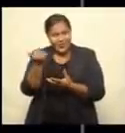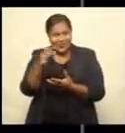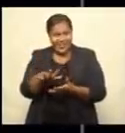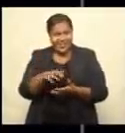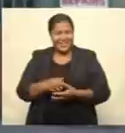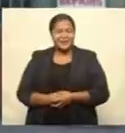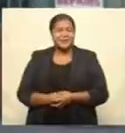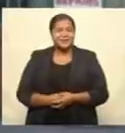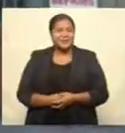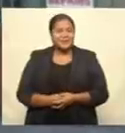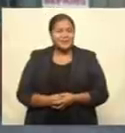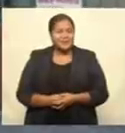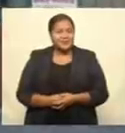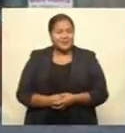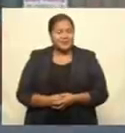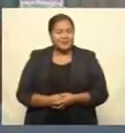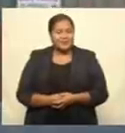reports.